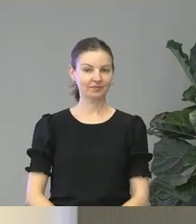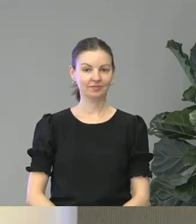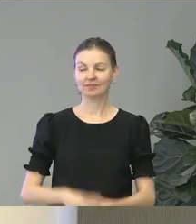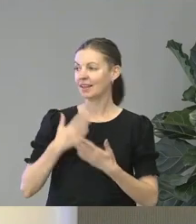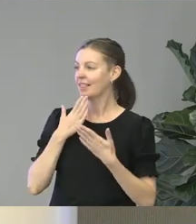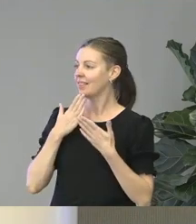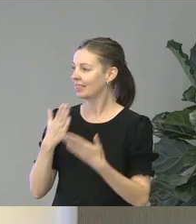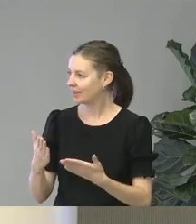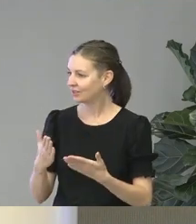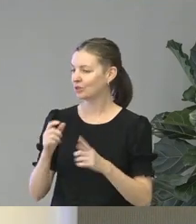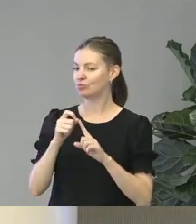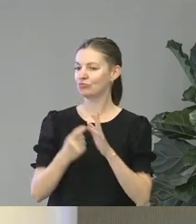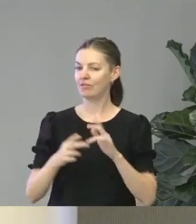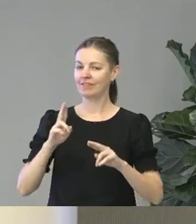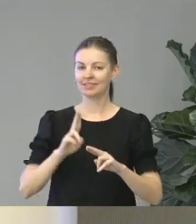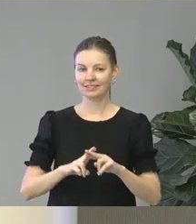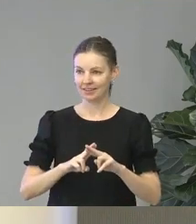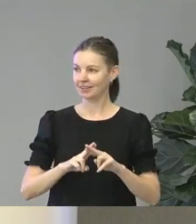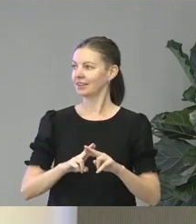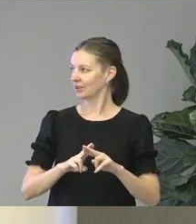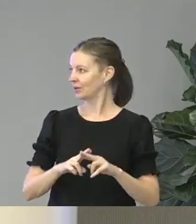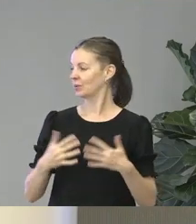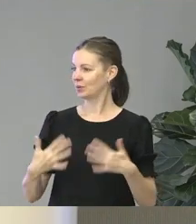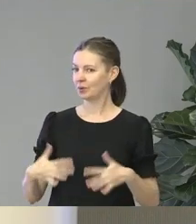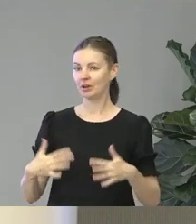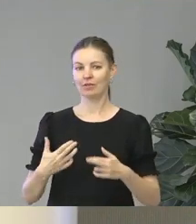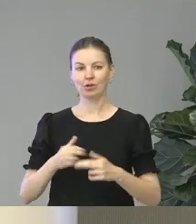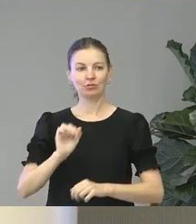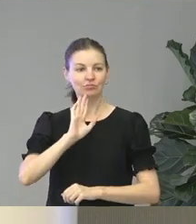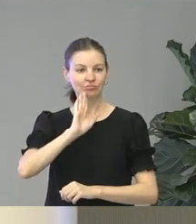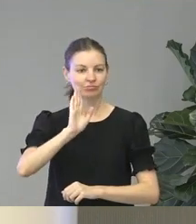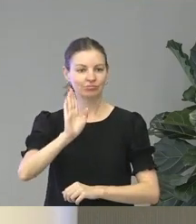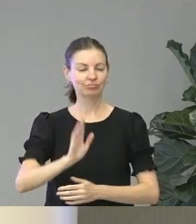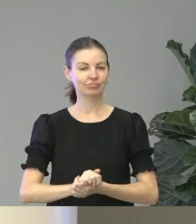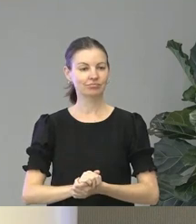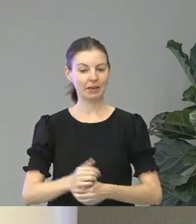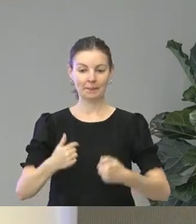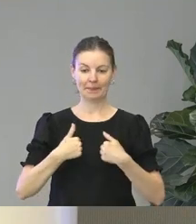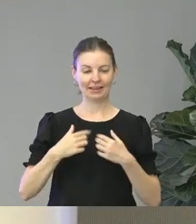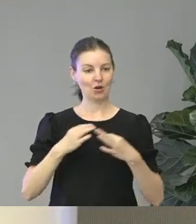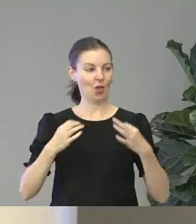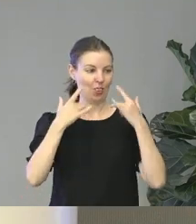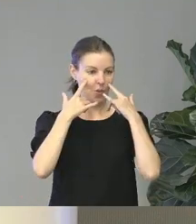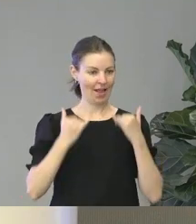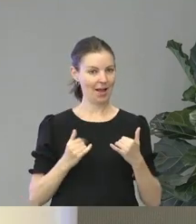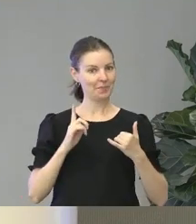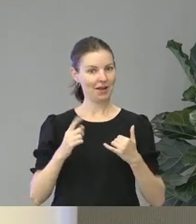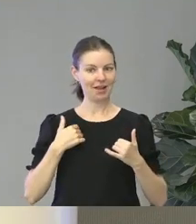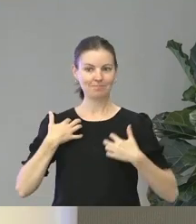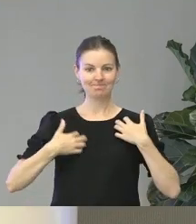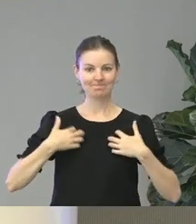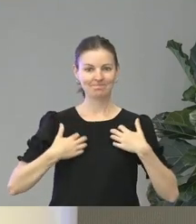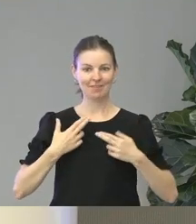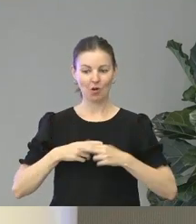Thank you, Professor, for those opening remarks. Myself, as a non-lawyer, I'm very excited for tonight's